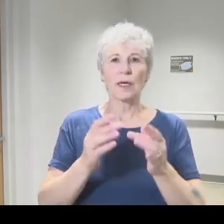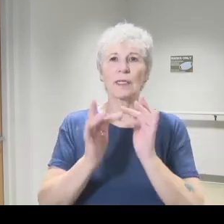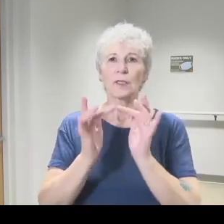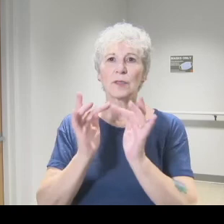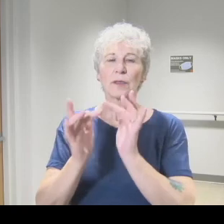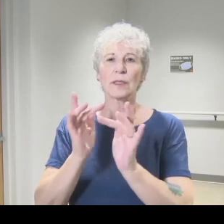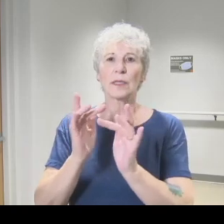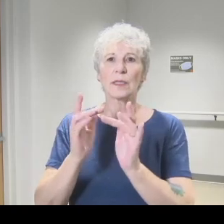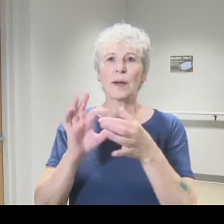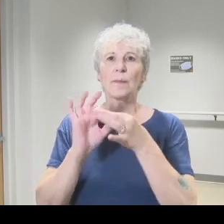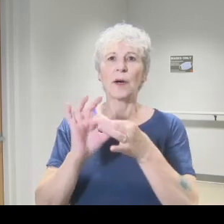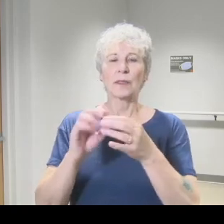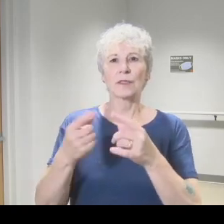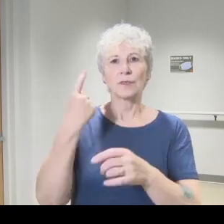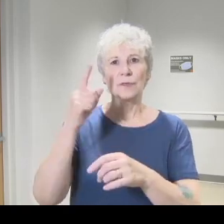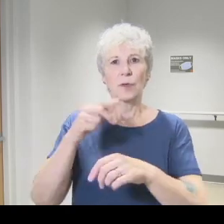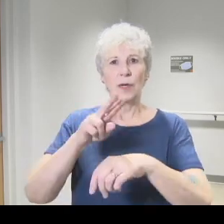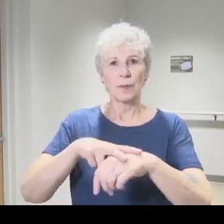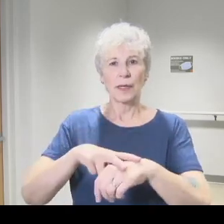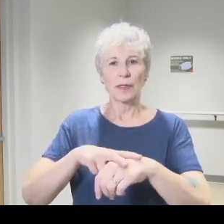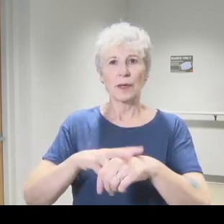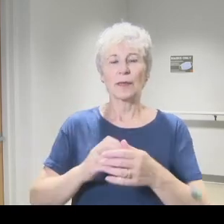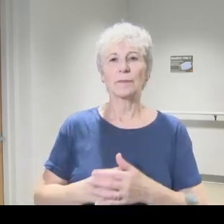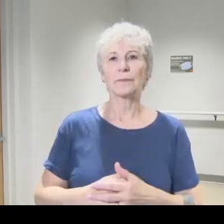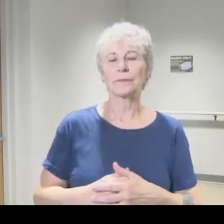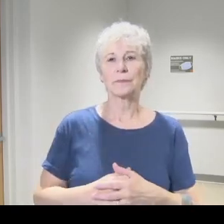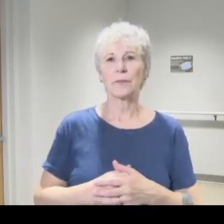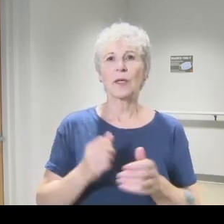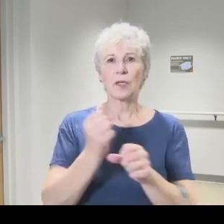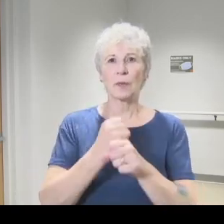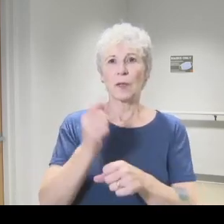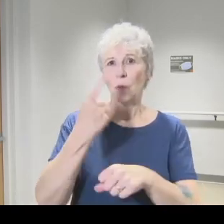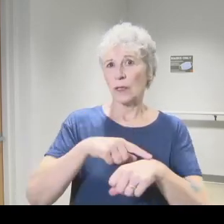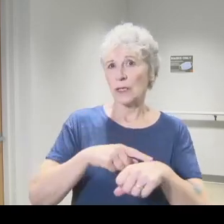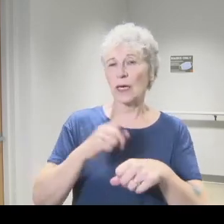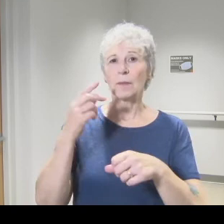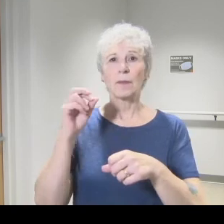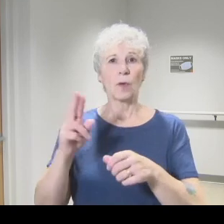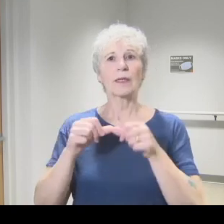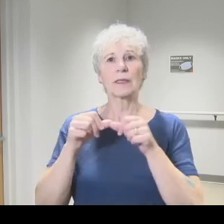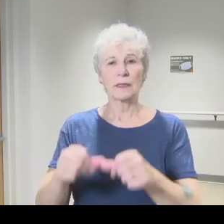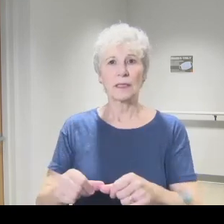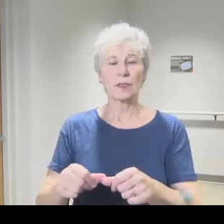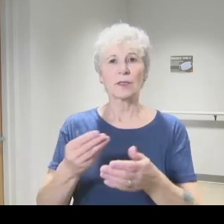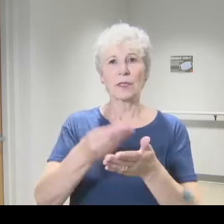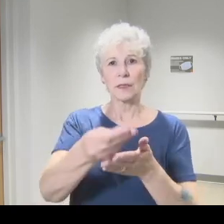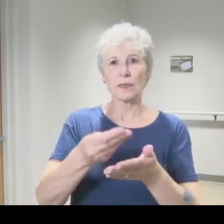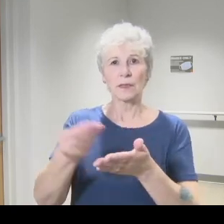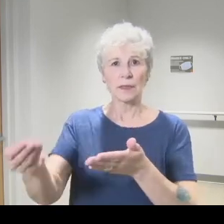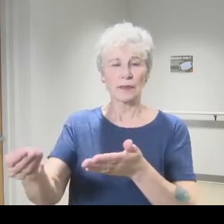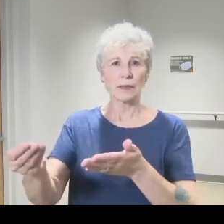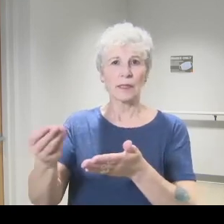for Paraguay, who is their sending organization, and you can make a one-time or an ongoing donation there. You can also find